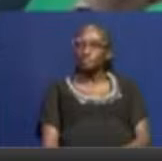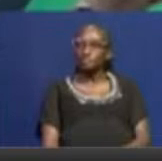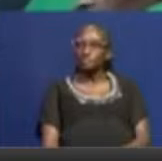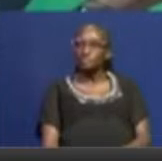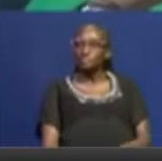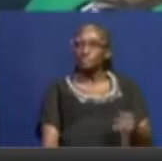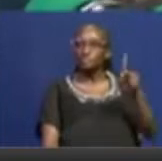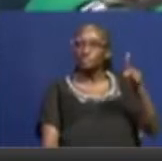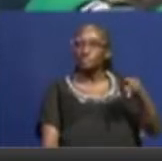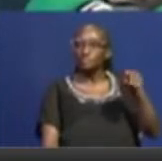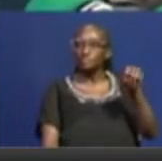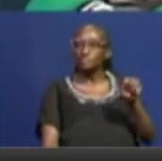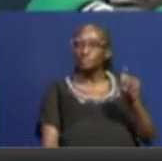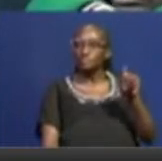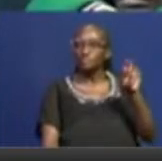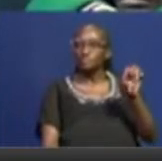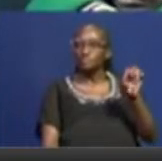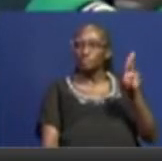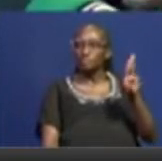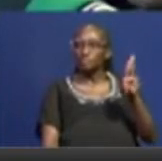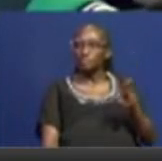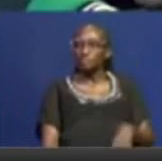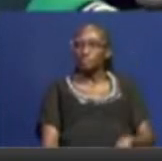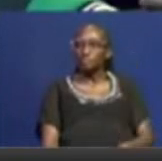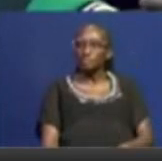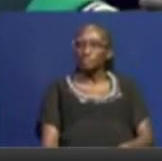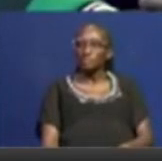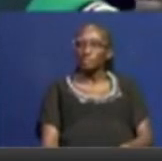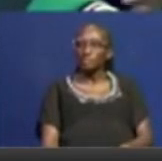Mwatate Peter Mbogo Shake.